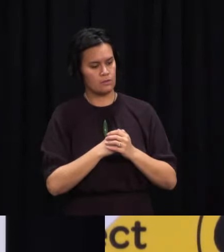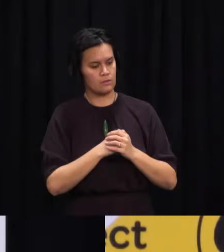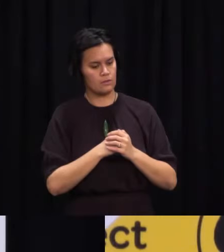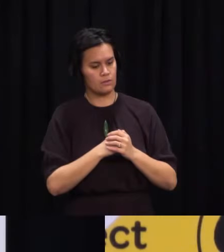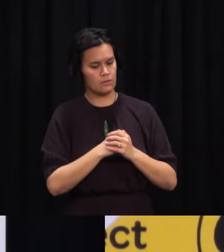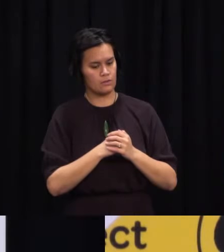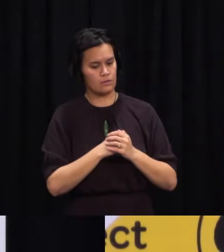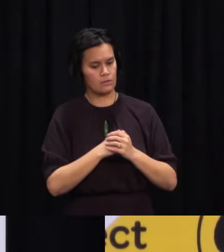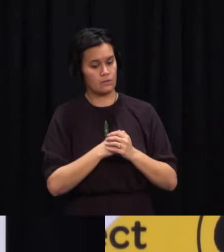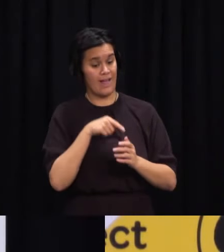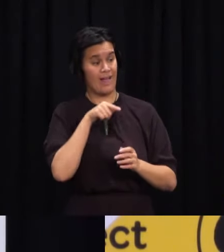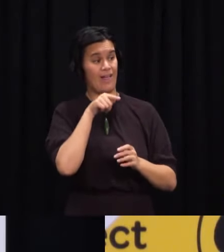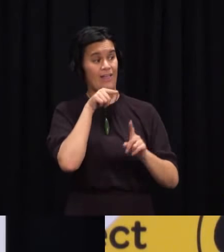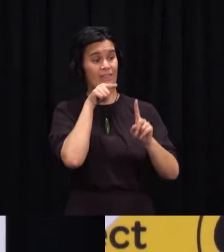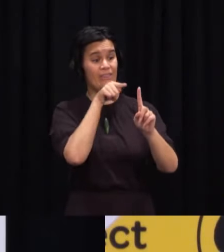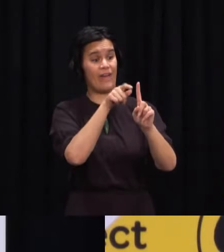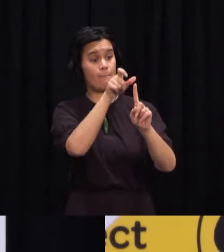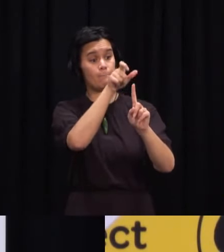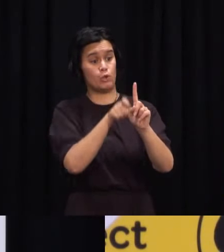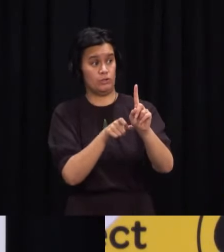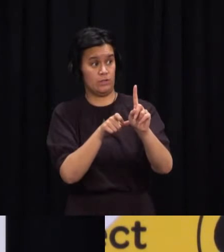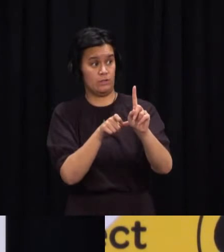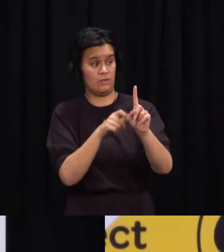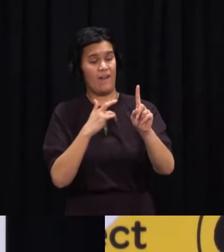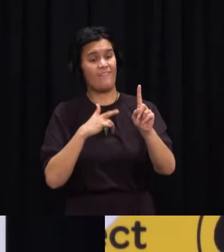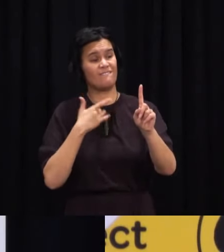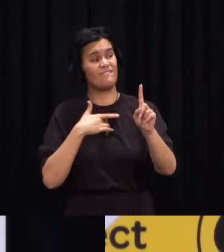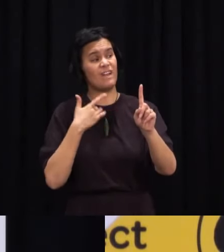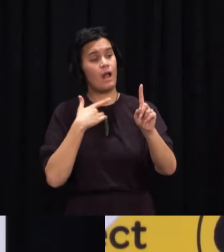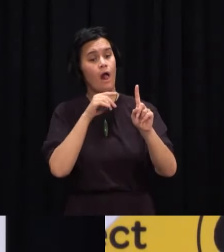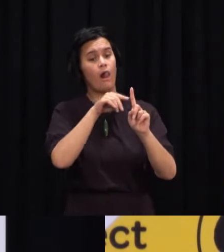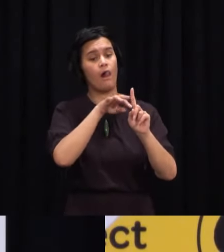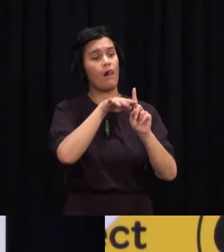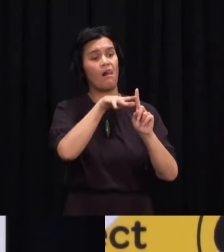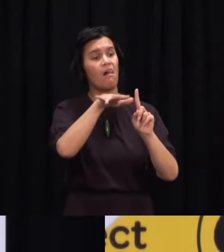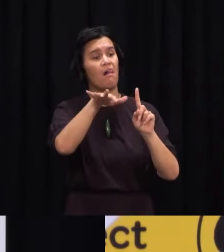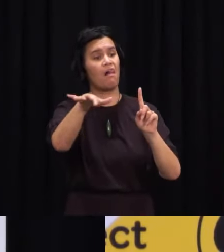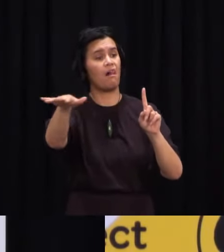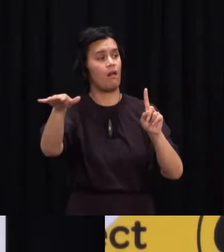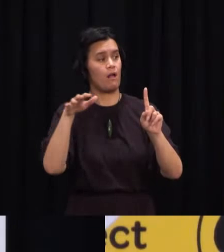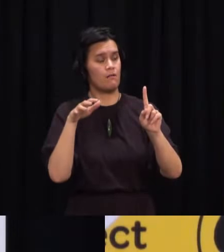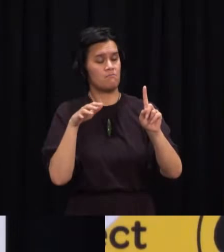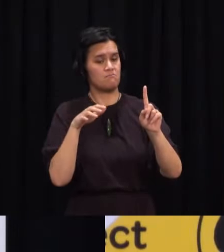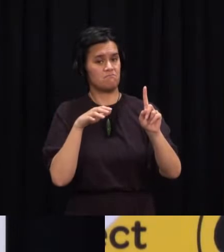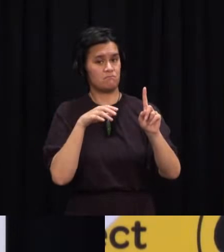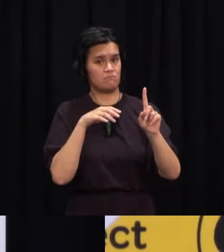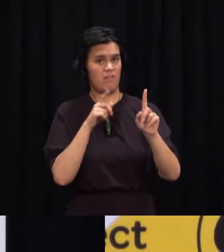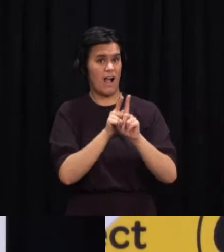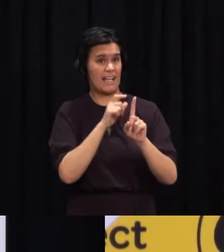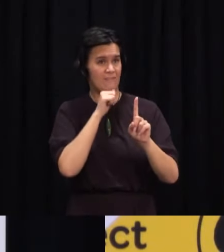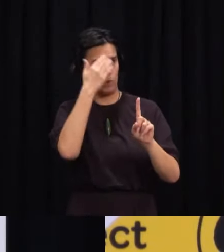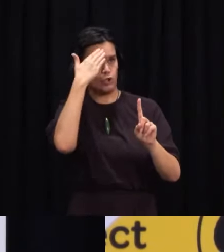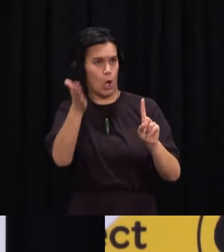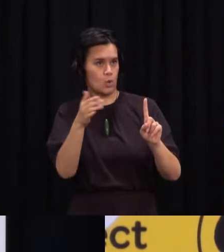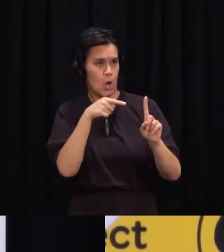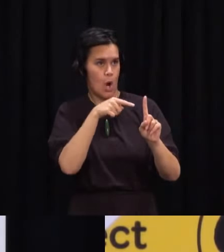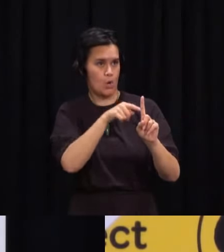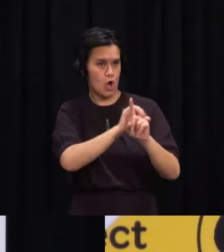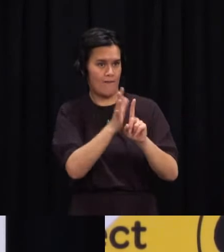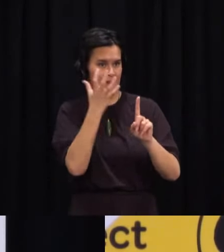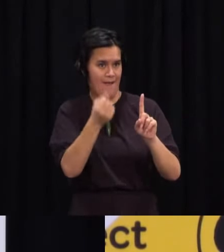be downstream if you have a case introduced? If you have about 10 days of undetected transmission in this area? Well, so far